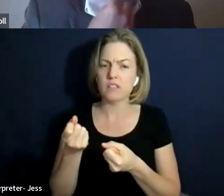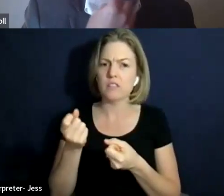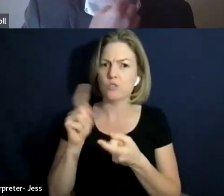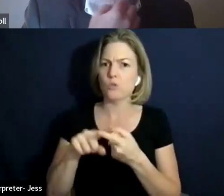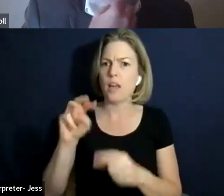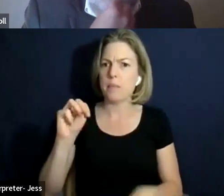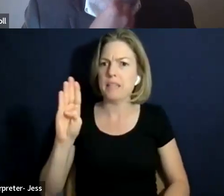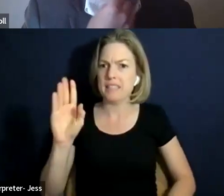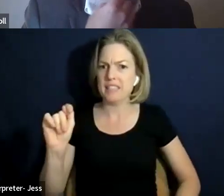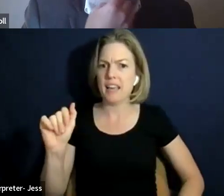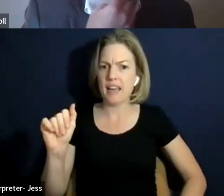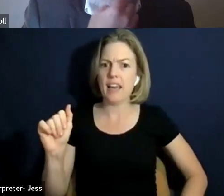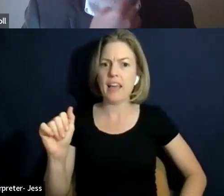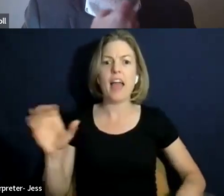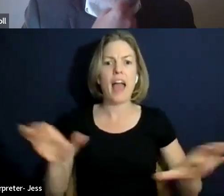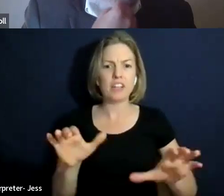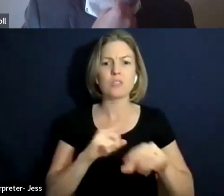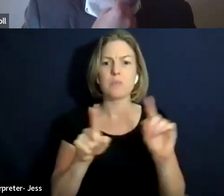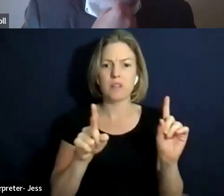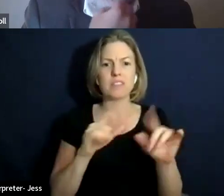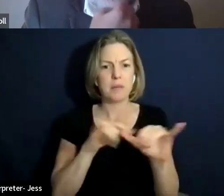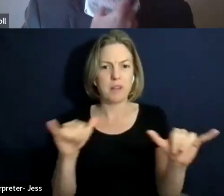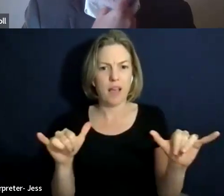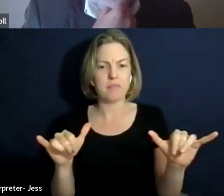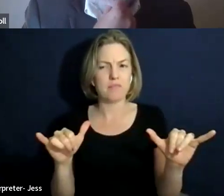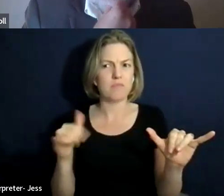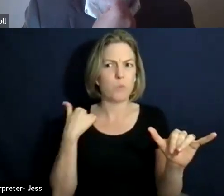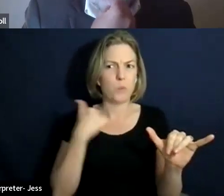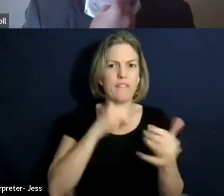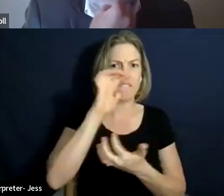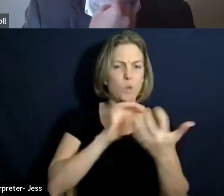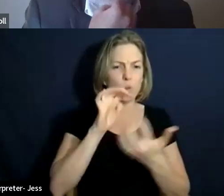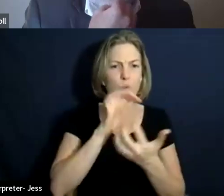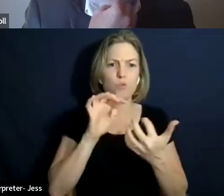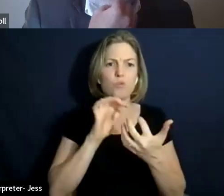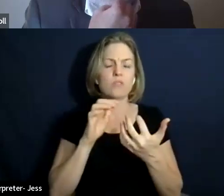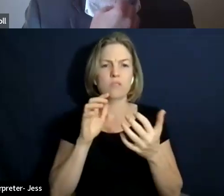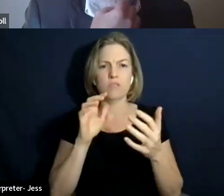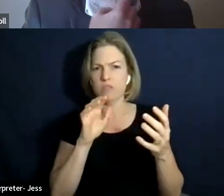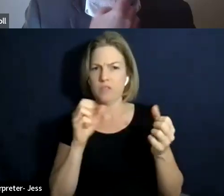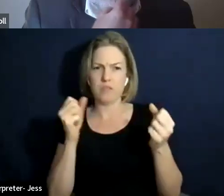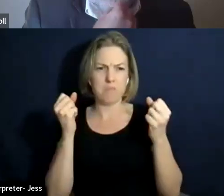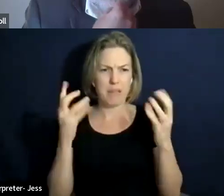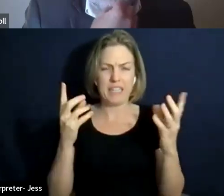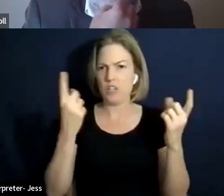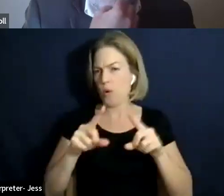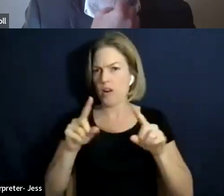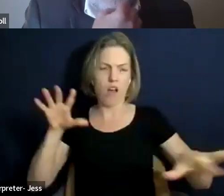MBTA's actions right now, but there's also a lot of confusion about everything people are trying to do in this